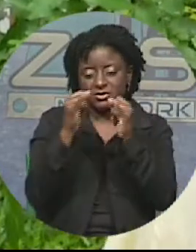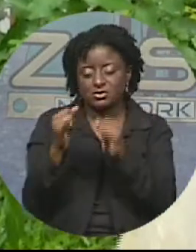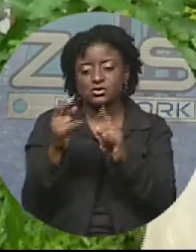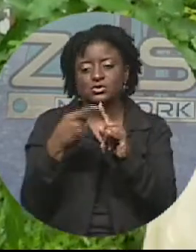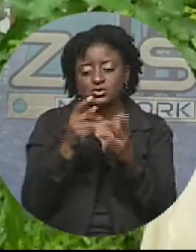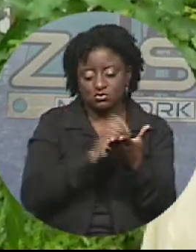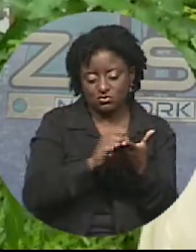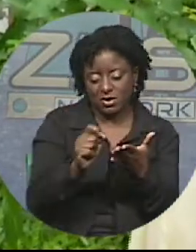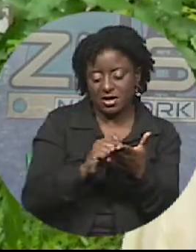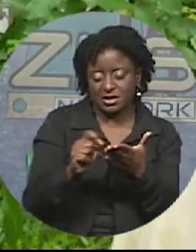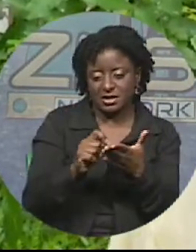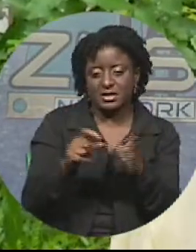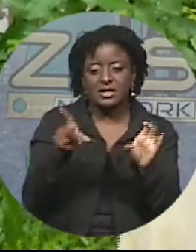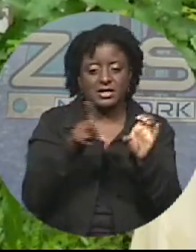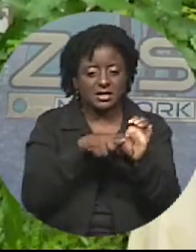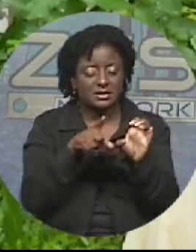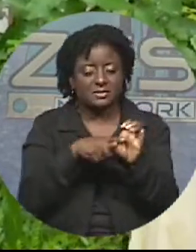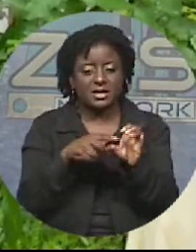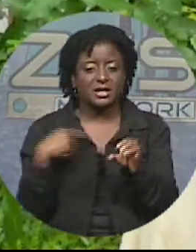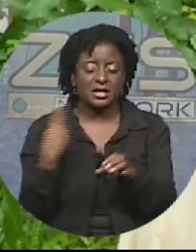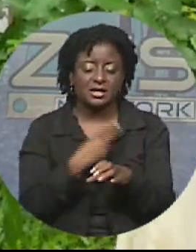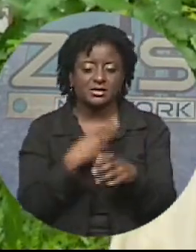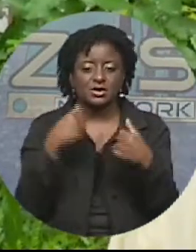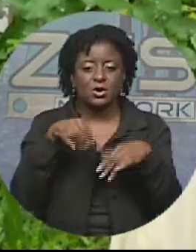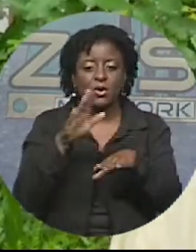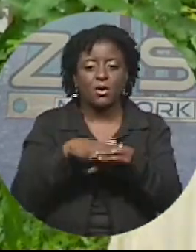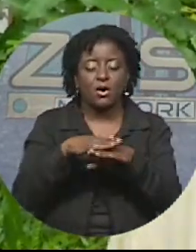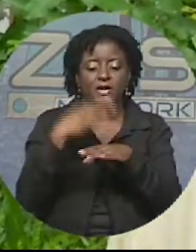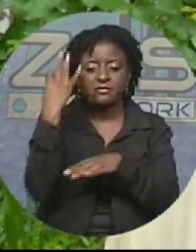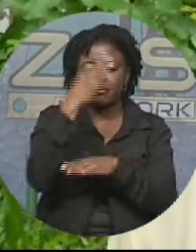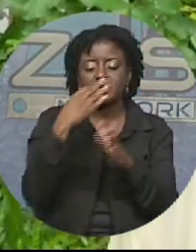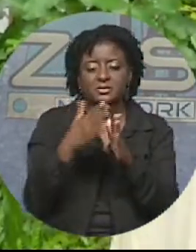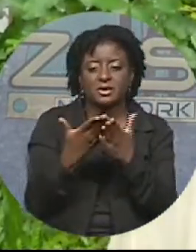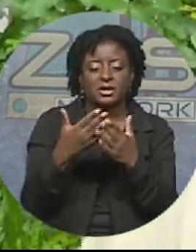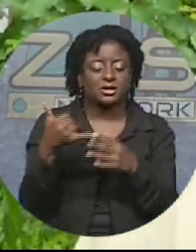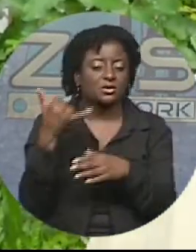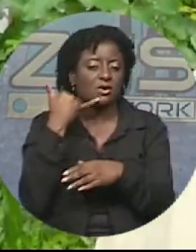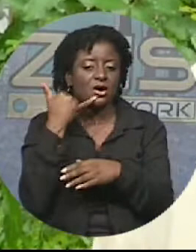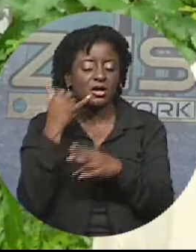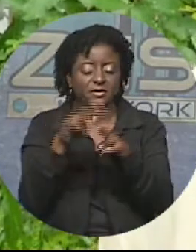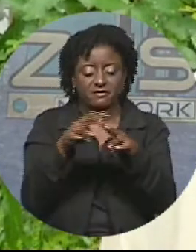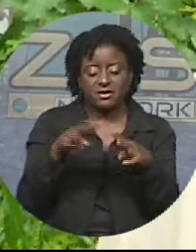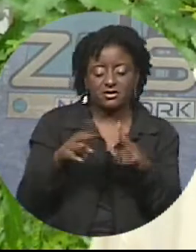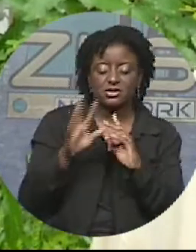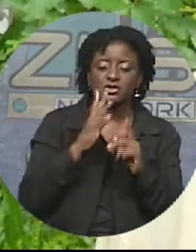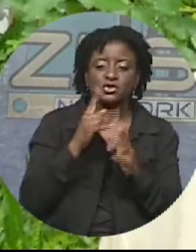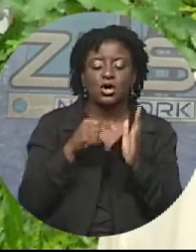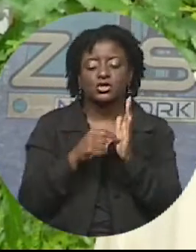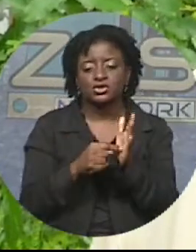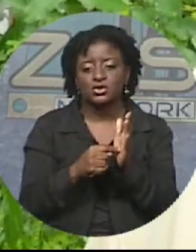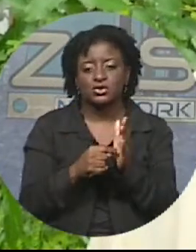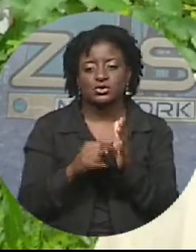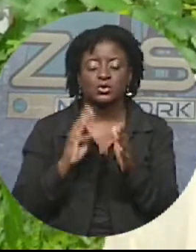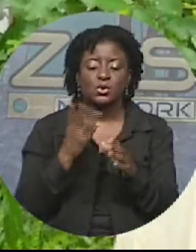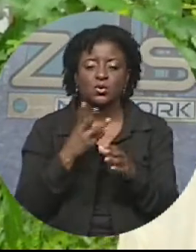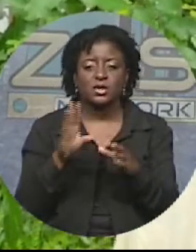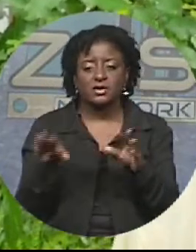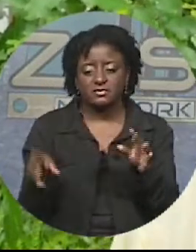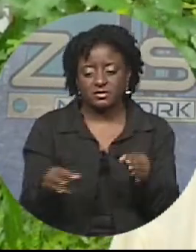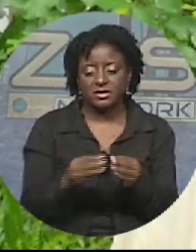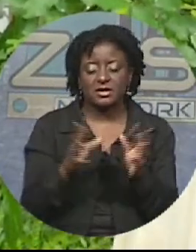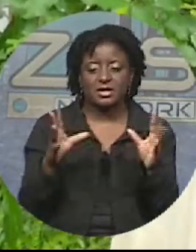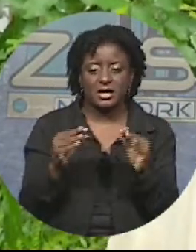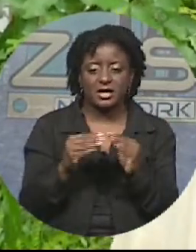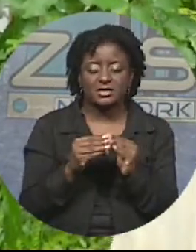us, to go on Facebook, and simply call the top various talk shows that we want. And we've just been compiling the names, and we have the group